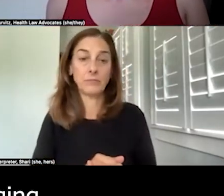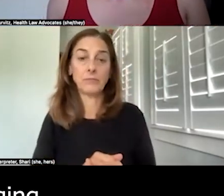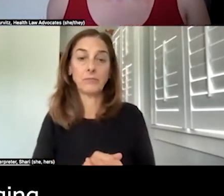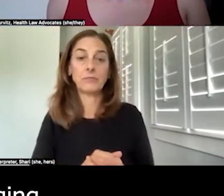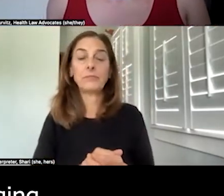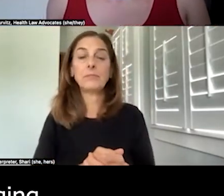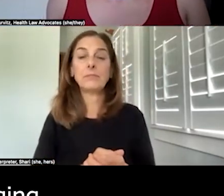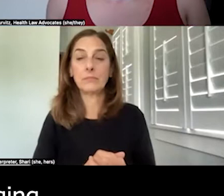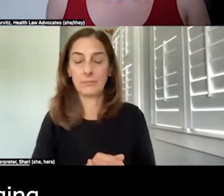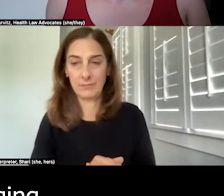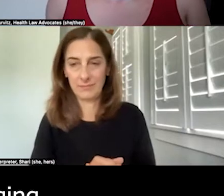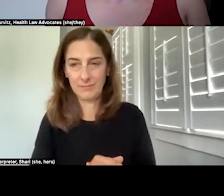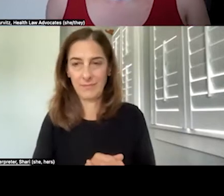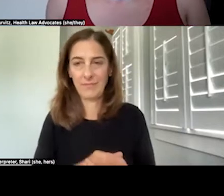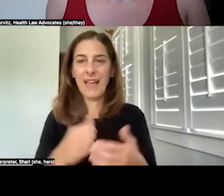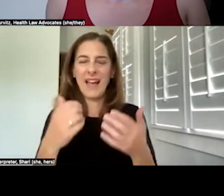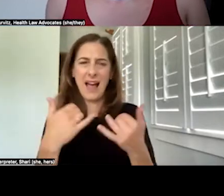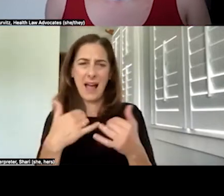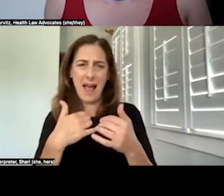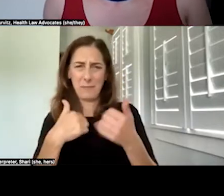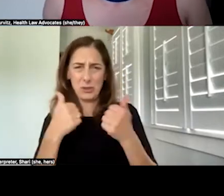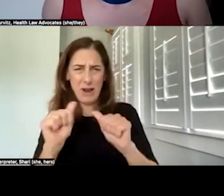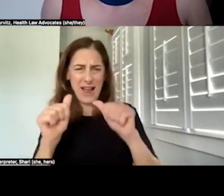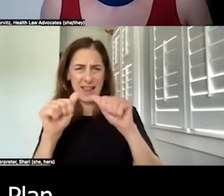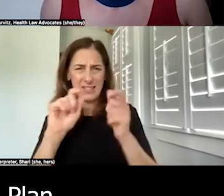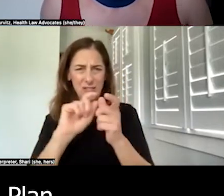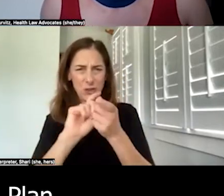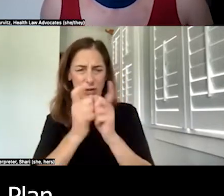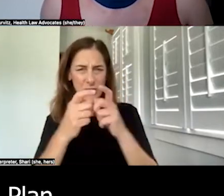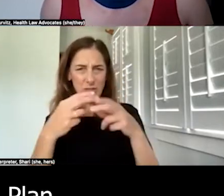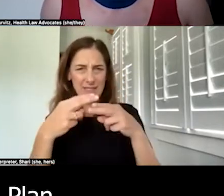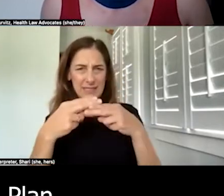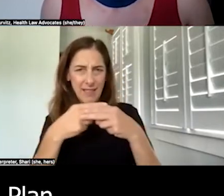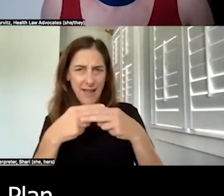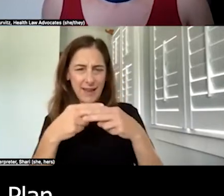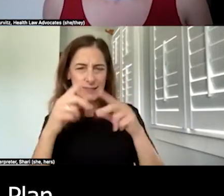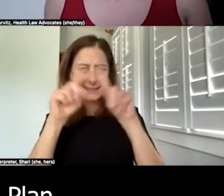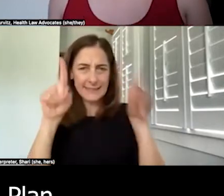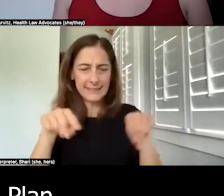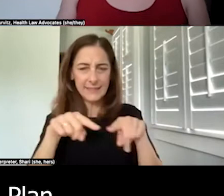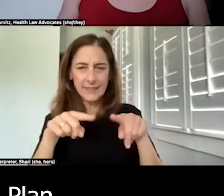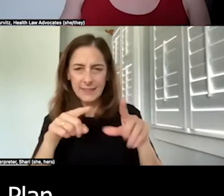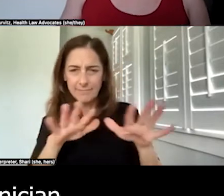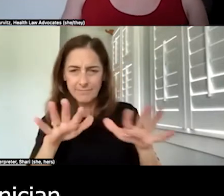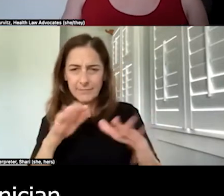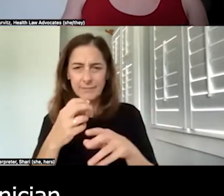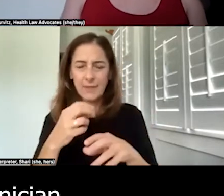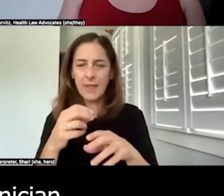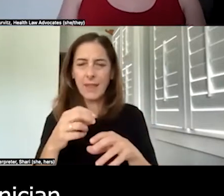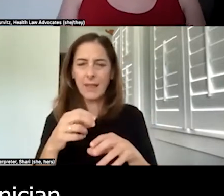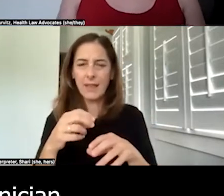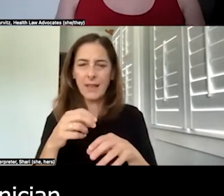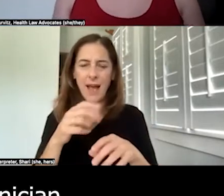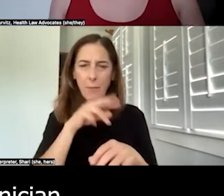I'm doing, which is admittedly more challenging than I want it to be. Steph asked about a Mass Health plan telling them